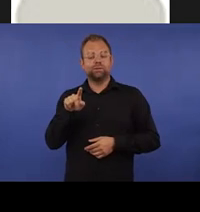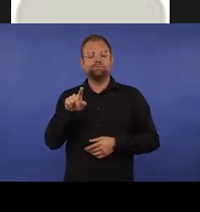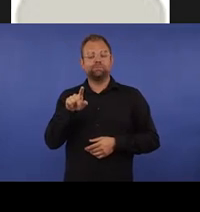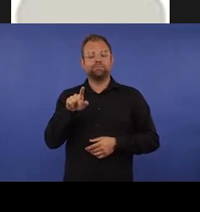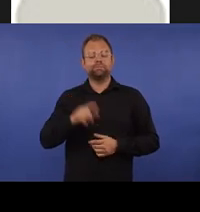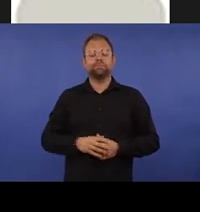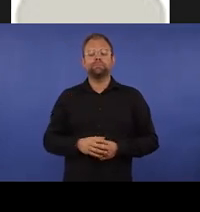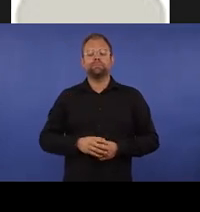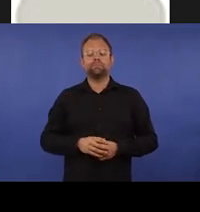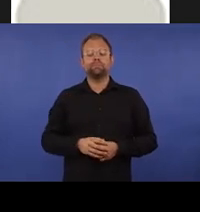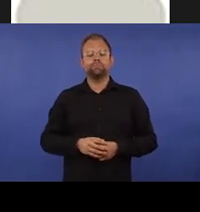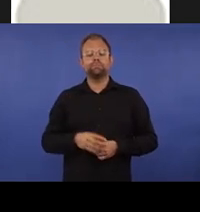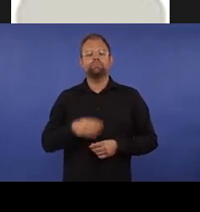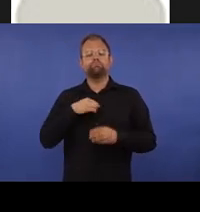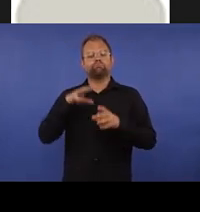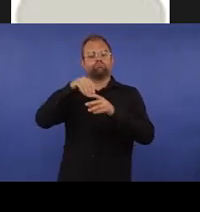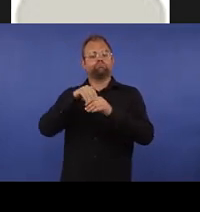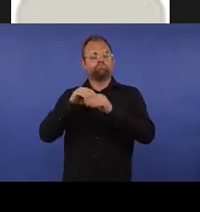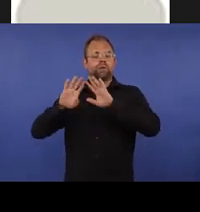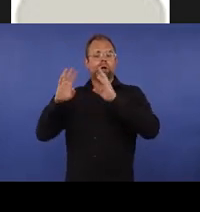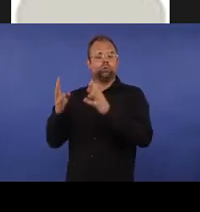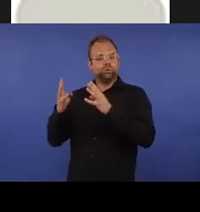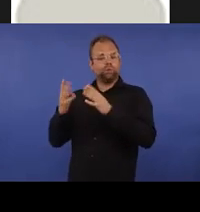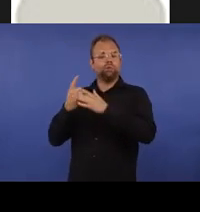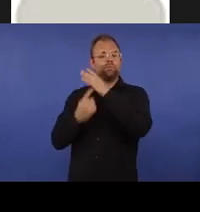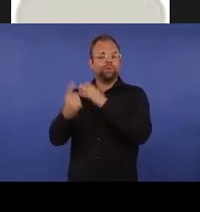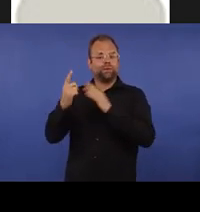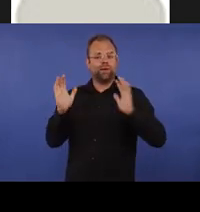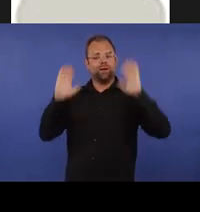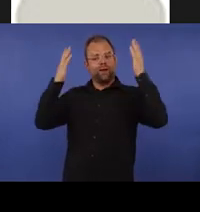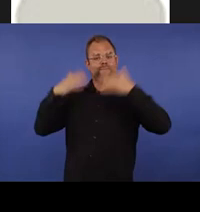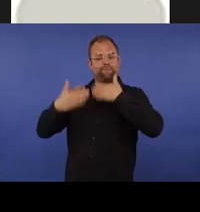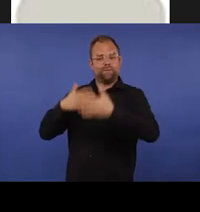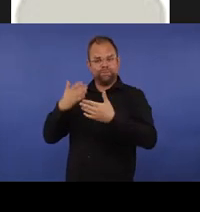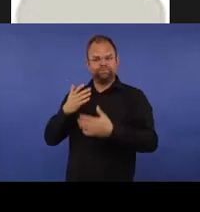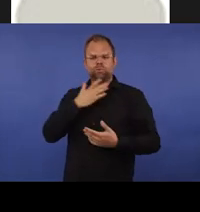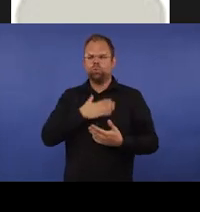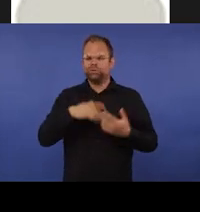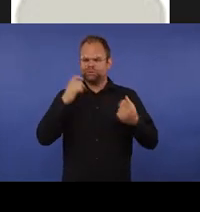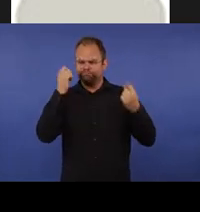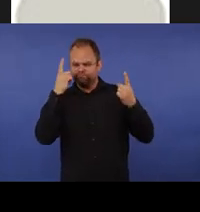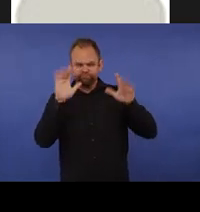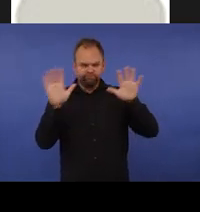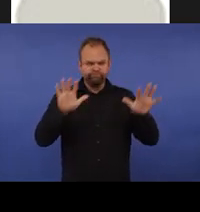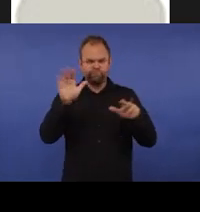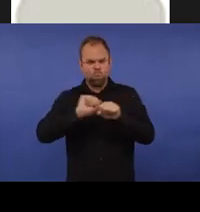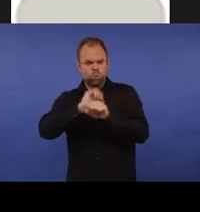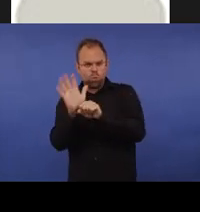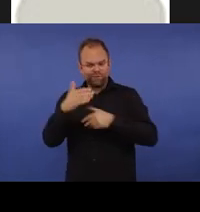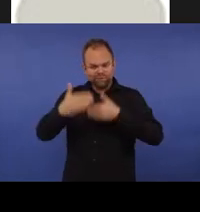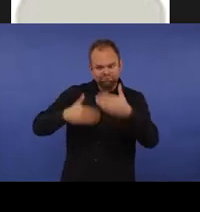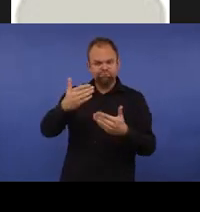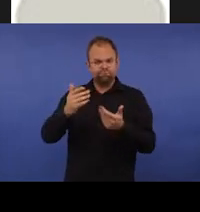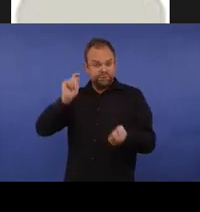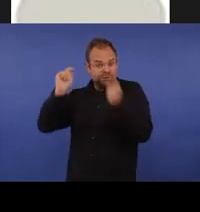COVID-19, you first need to understand that disasters can be in all forms, and